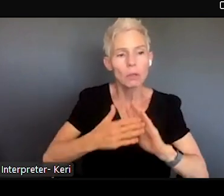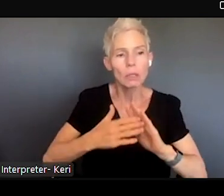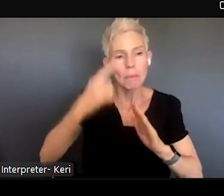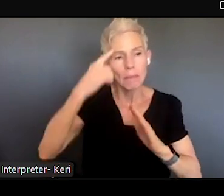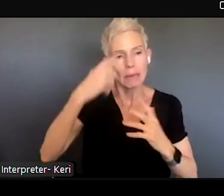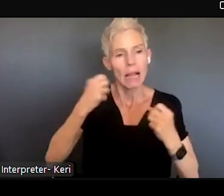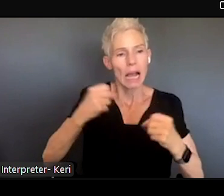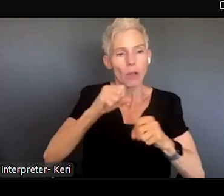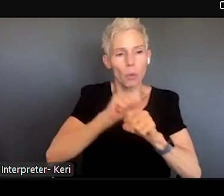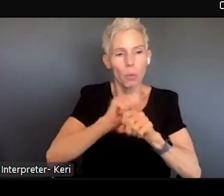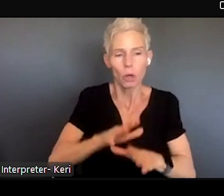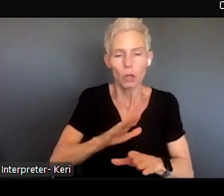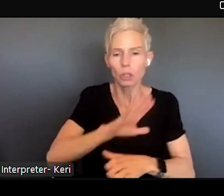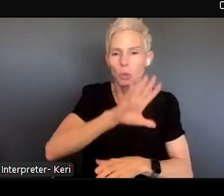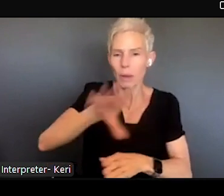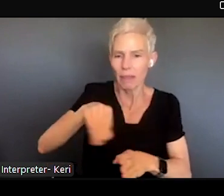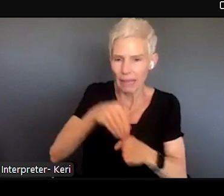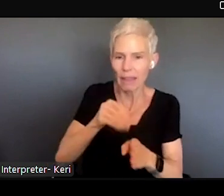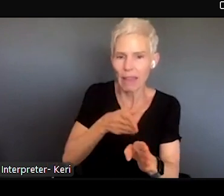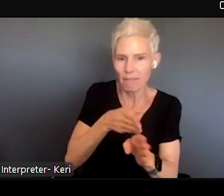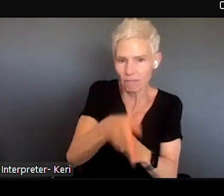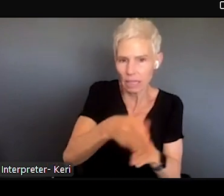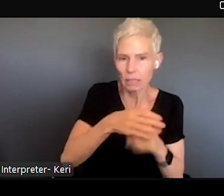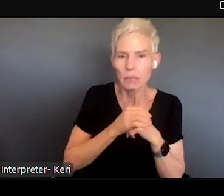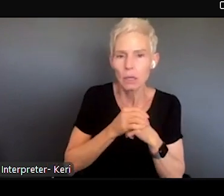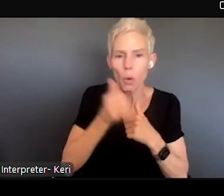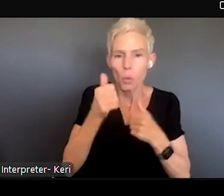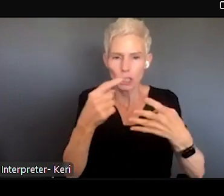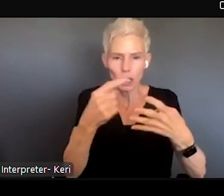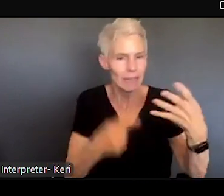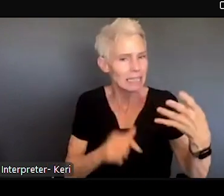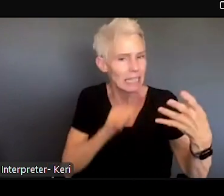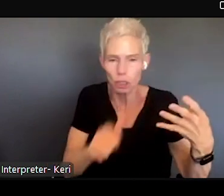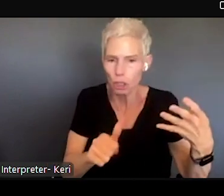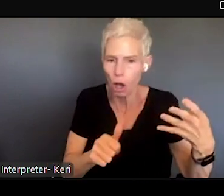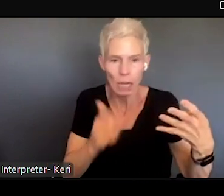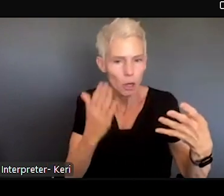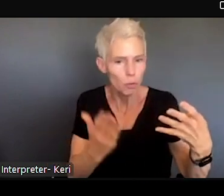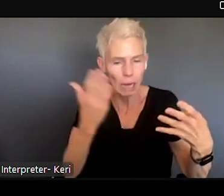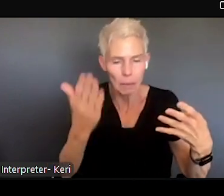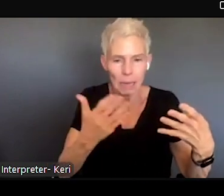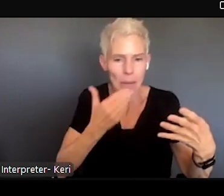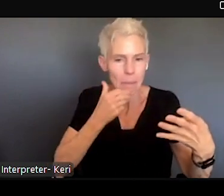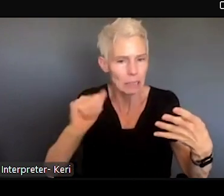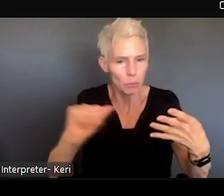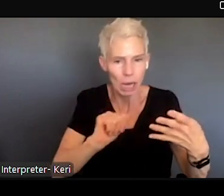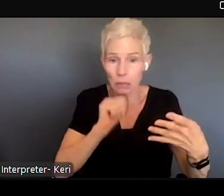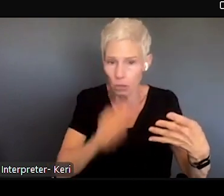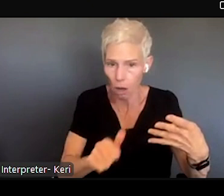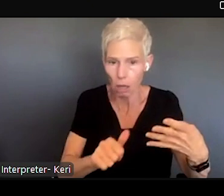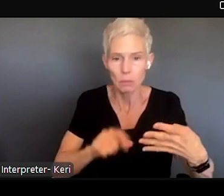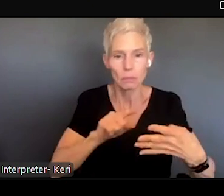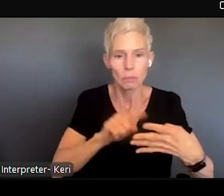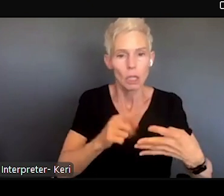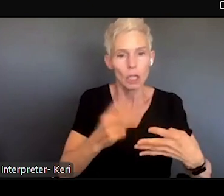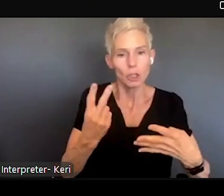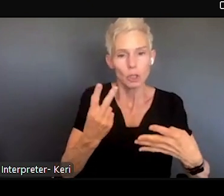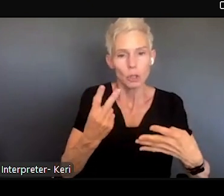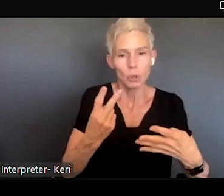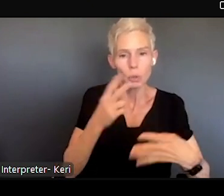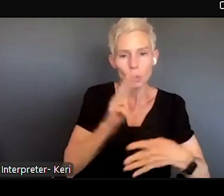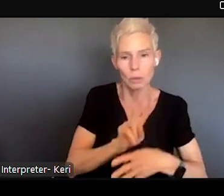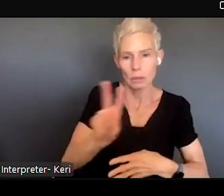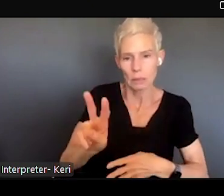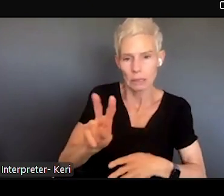So which of the following is not one of the recommended best practices? A, 2-person